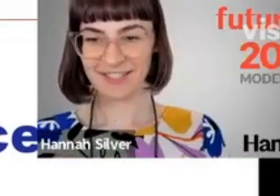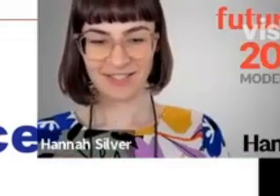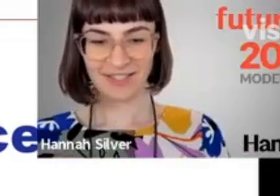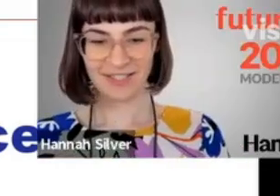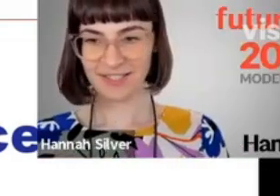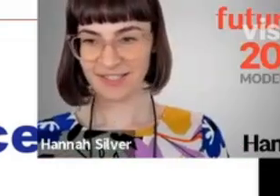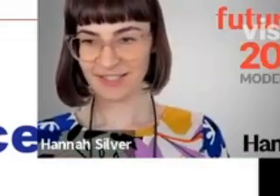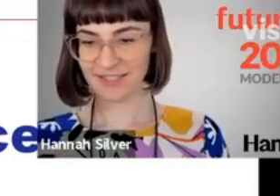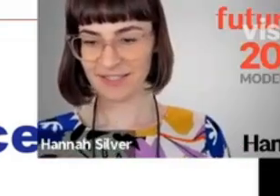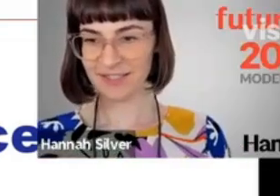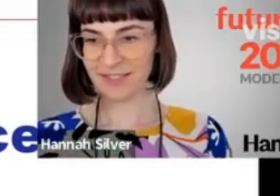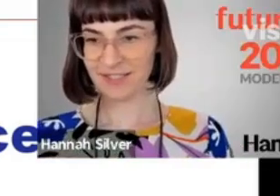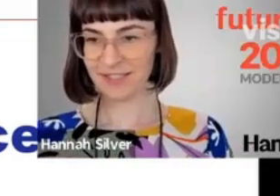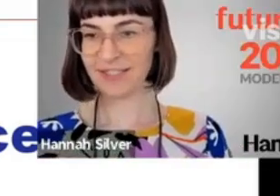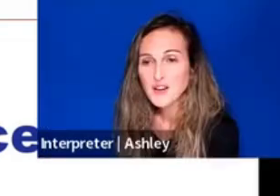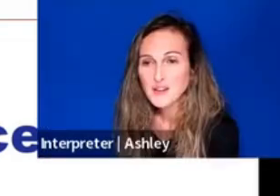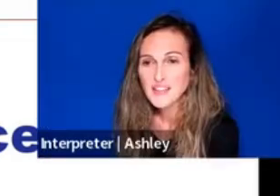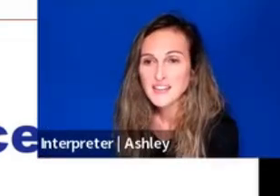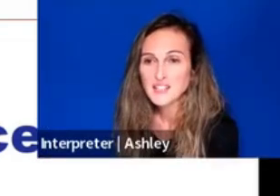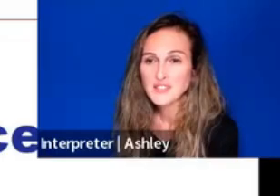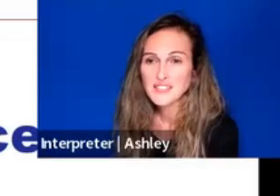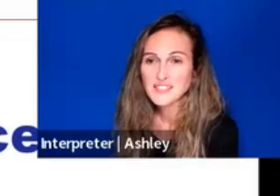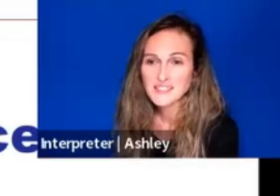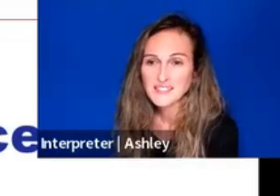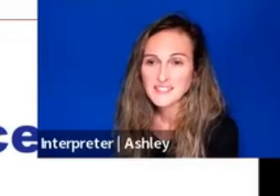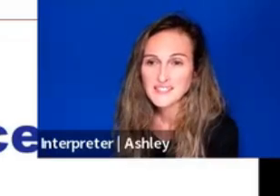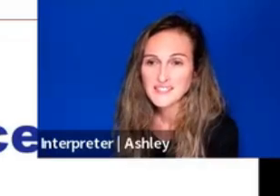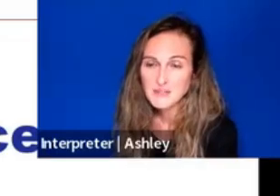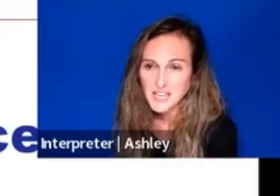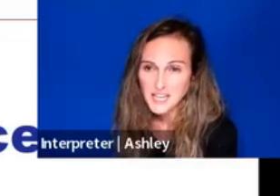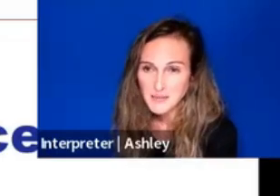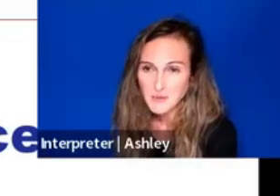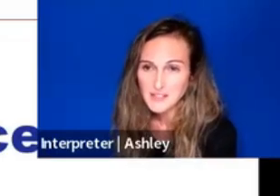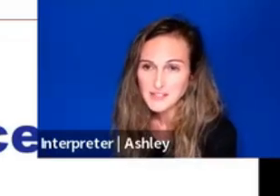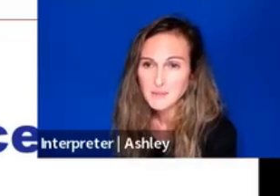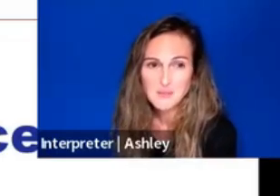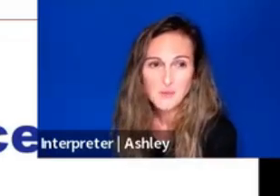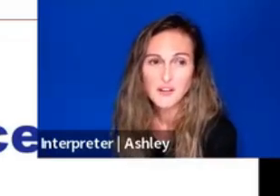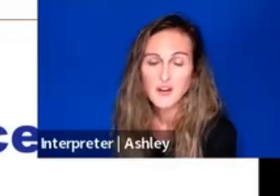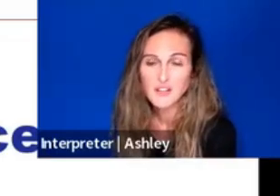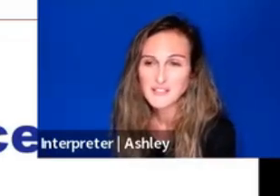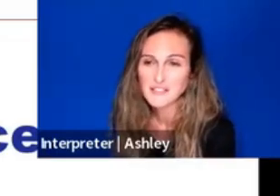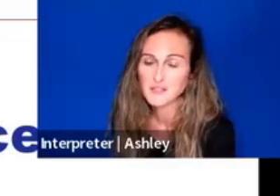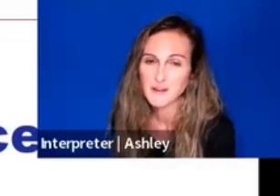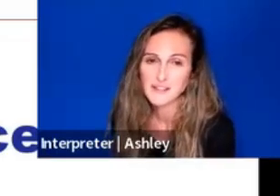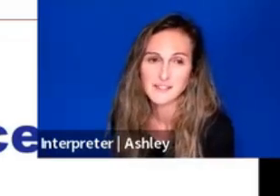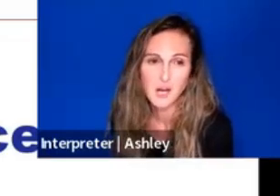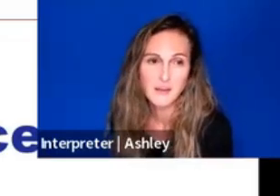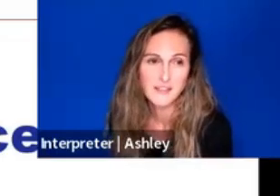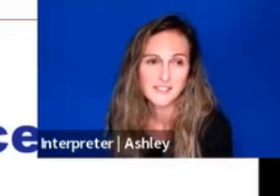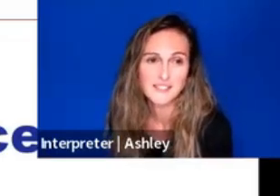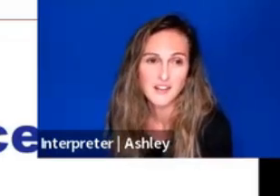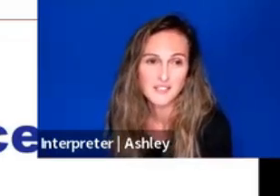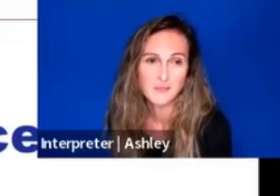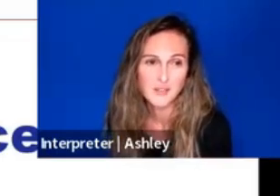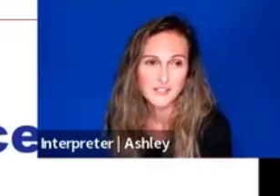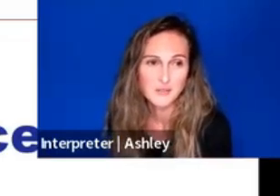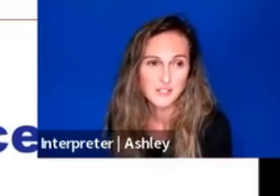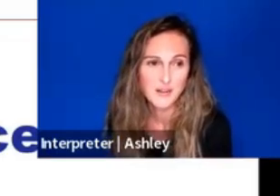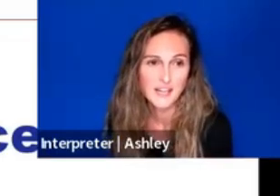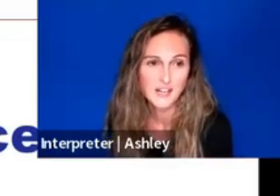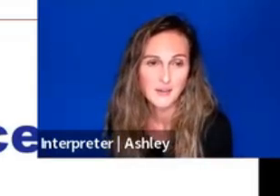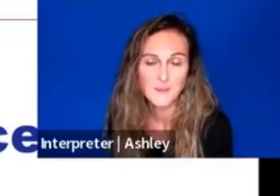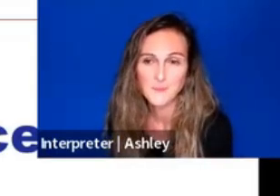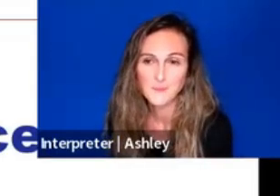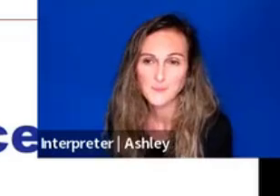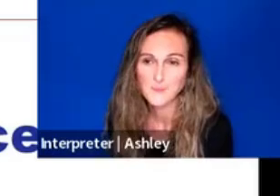Take a picture of this QR code, then you can, on your own time, read up some more on all of these great topics. It's an awesome resource